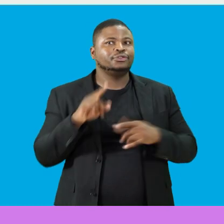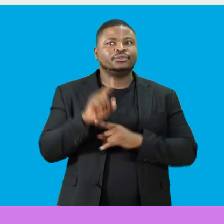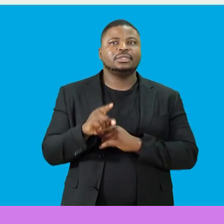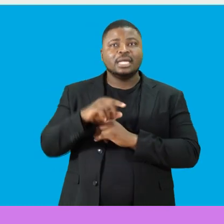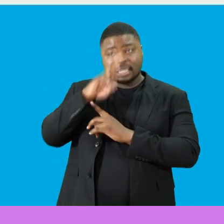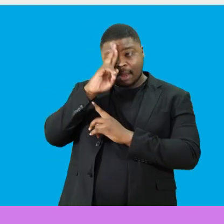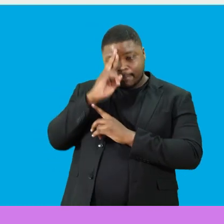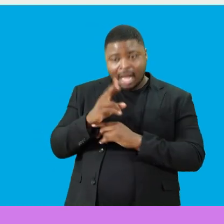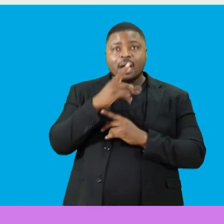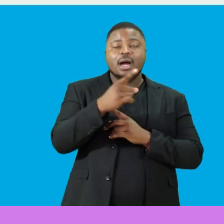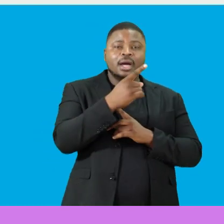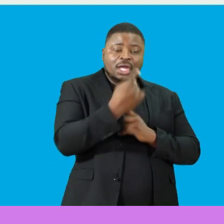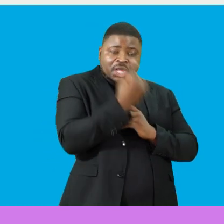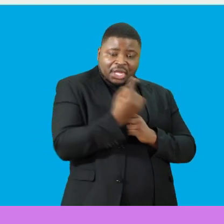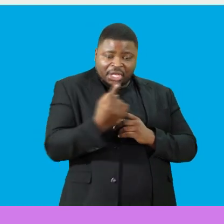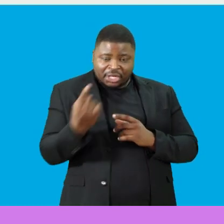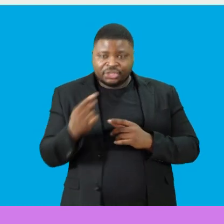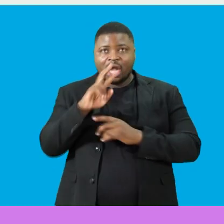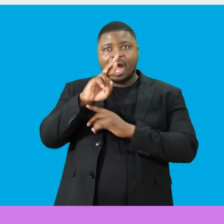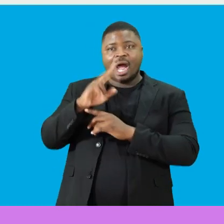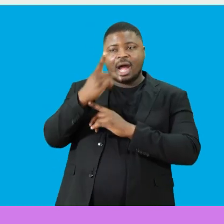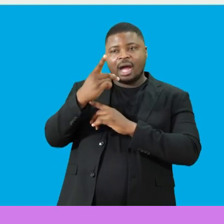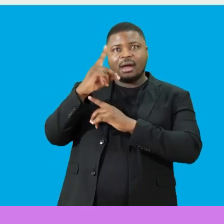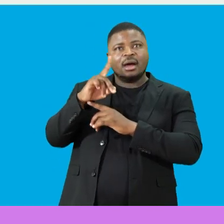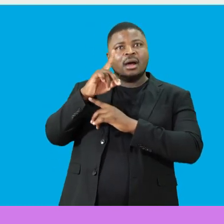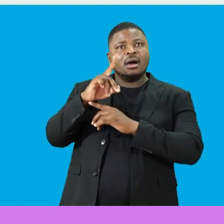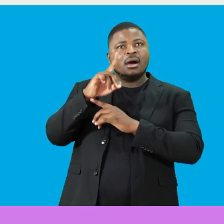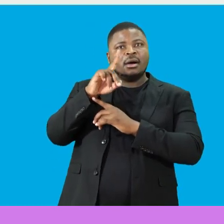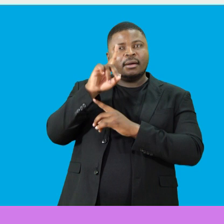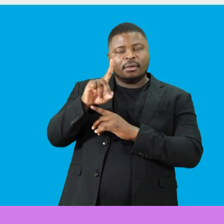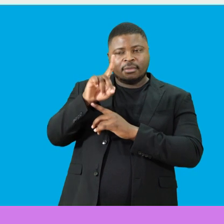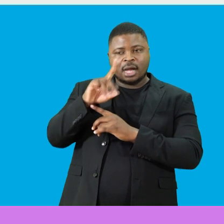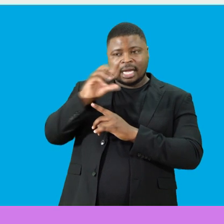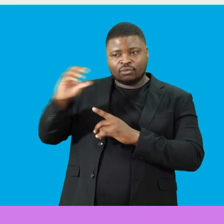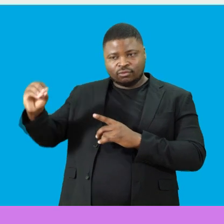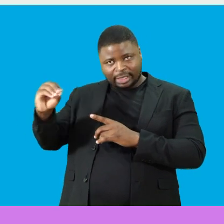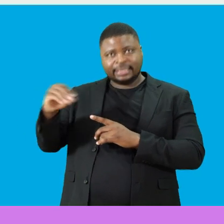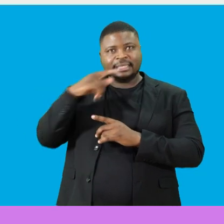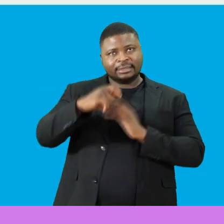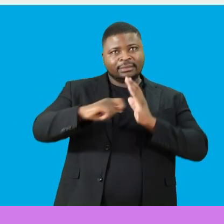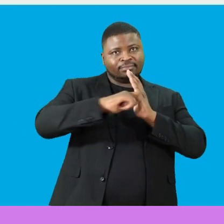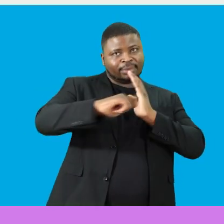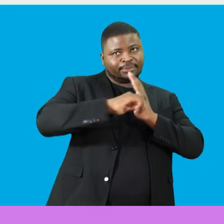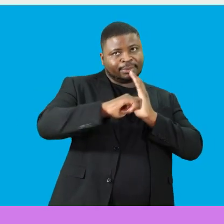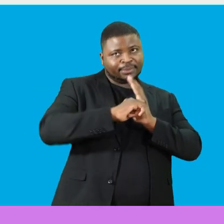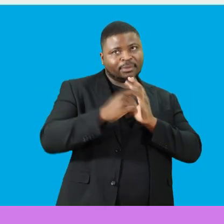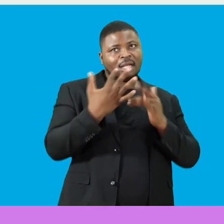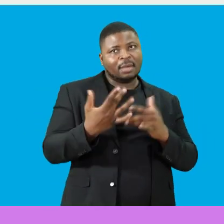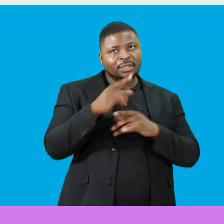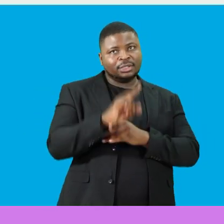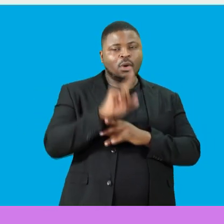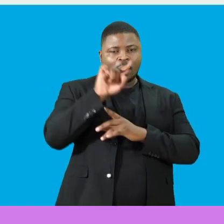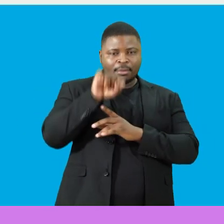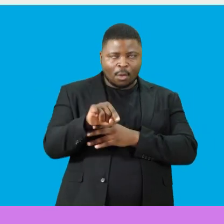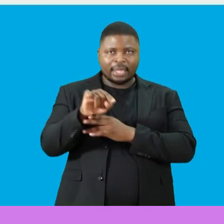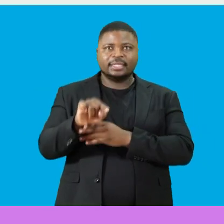per 100 Rand, it means from the amount that has to be withdrawn, we need to find how many 100 Rands do we have there. So it means we're